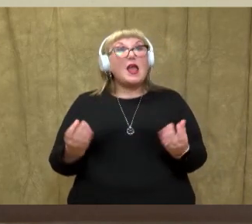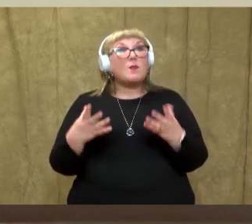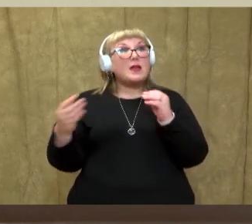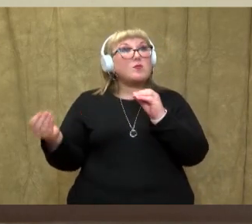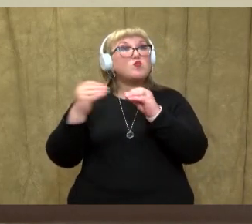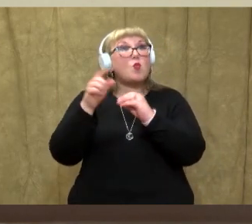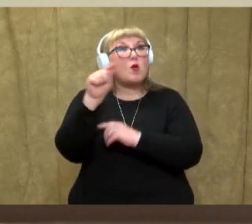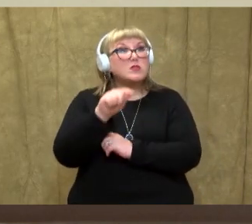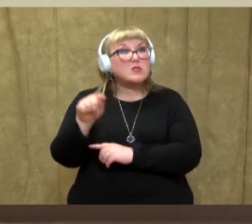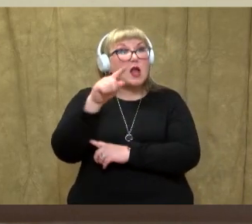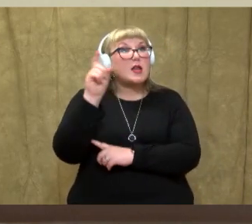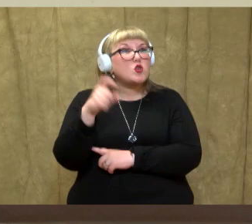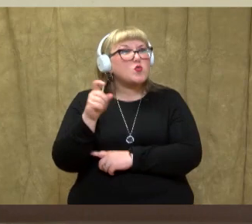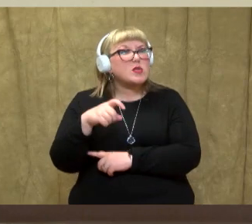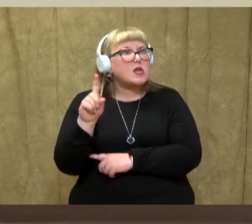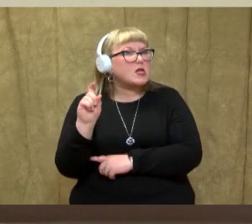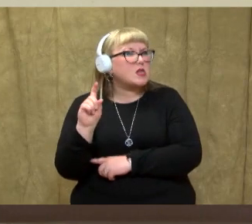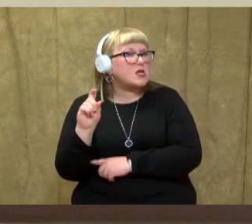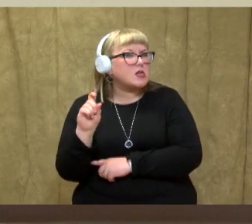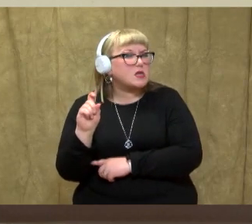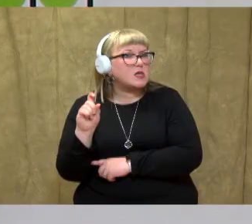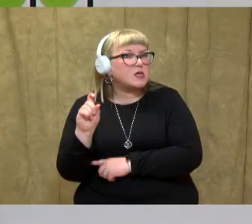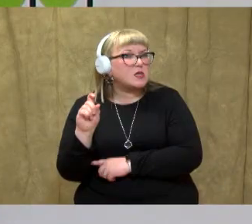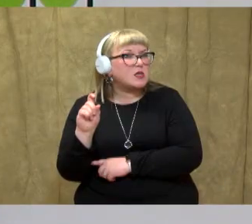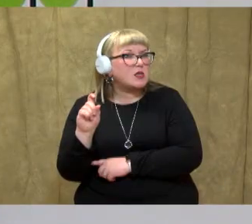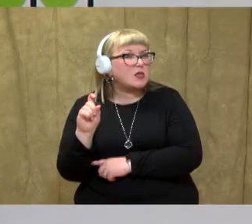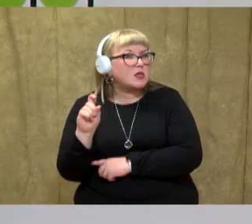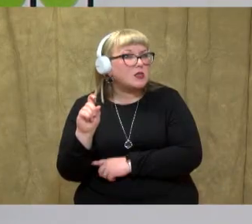dots do I need to add to my 10 frame?